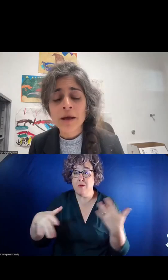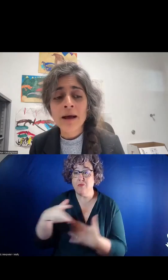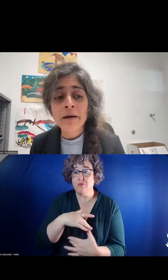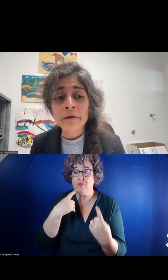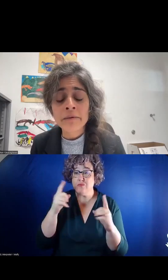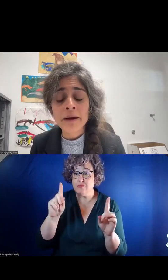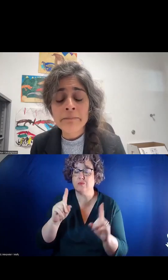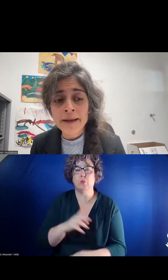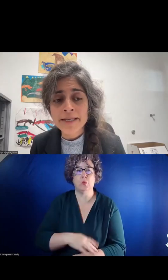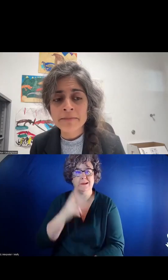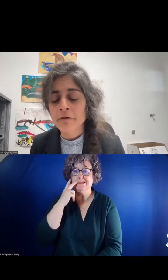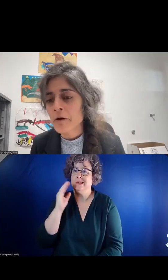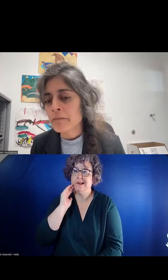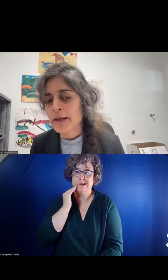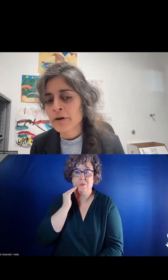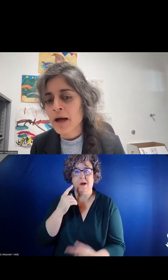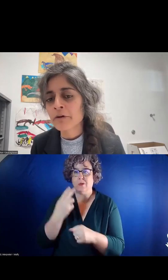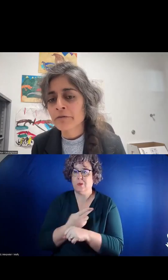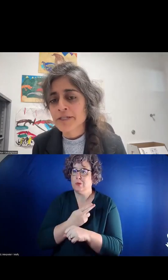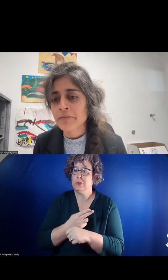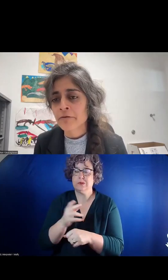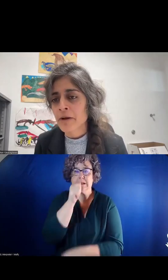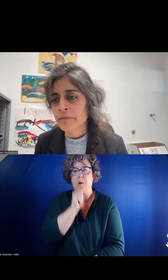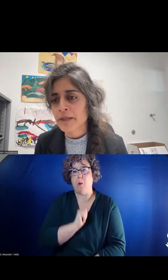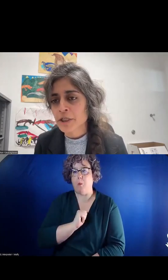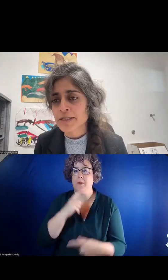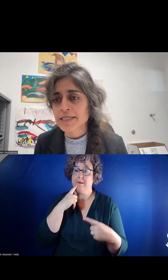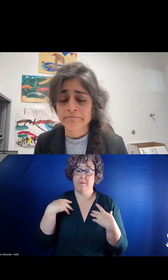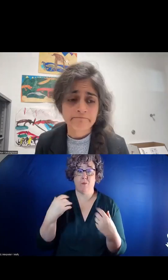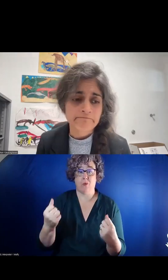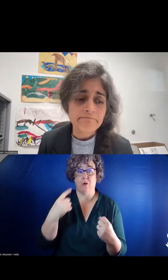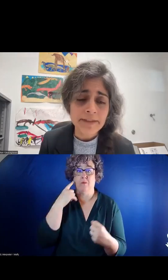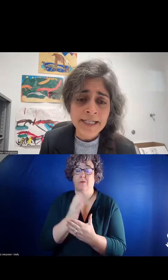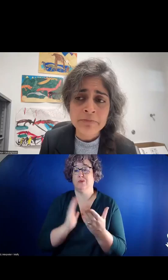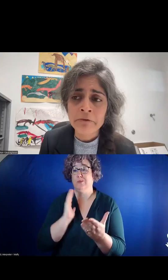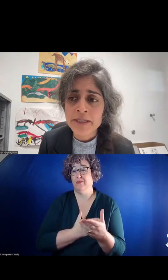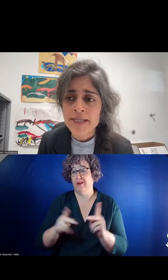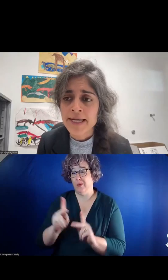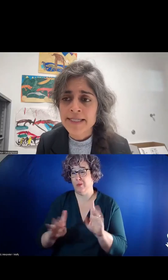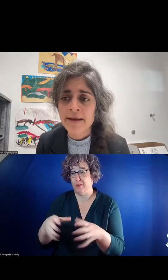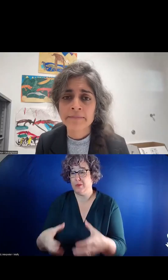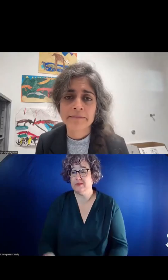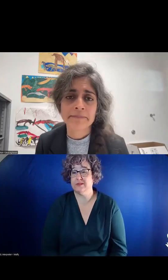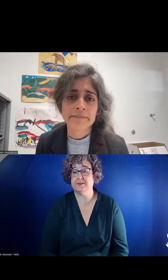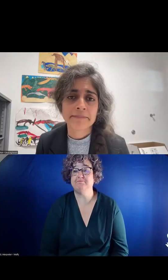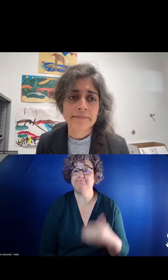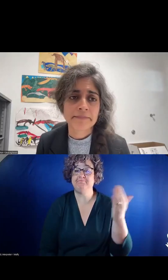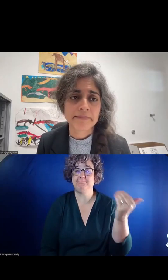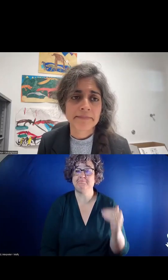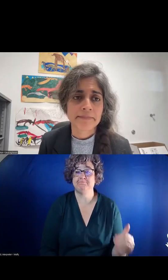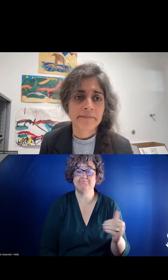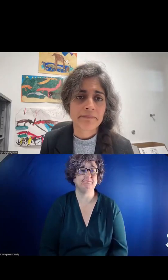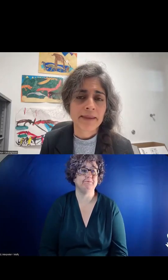much a mechanism for coping and recovery for some of our populations. Let's move on to the next slide.